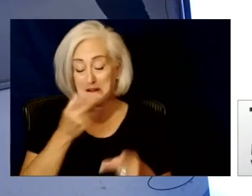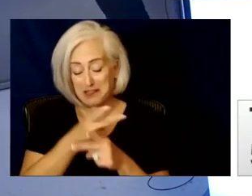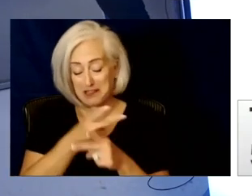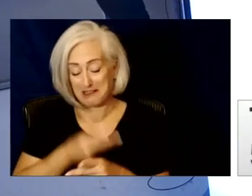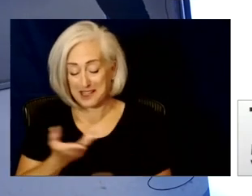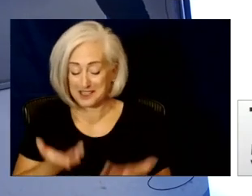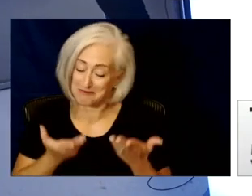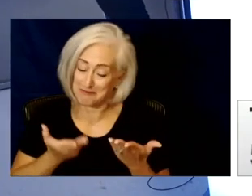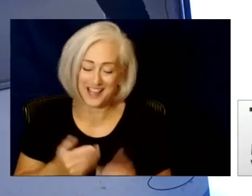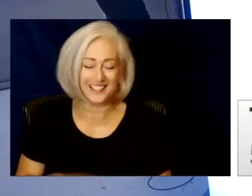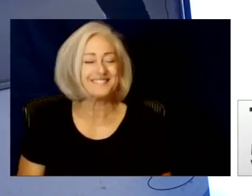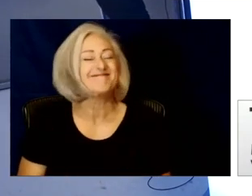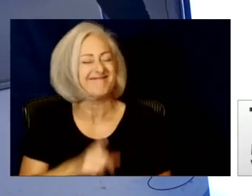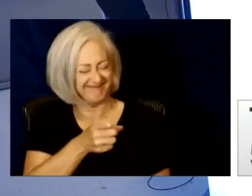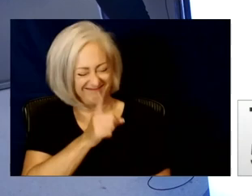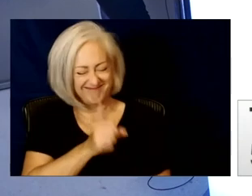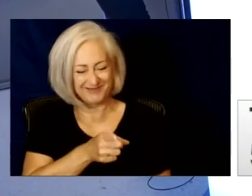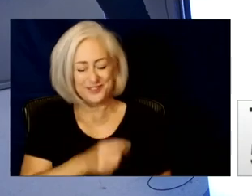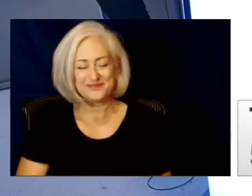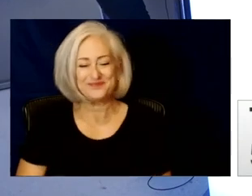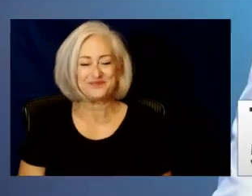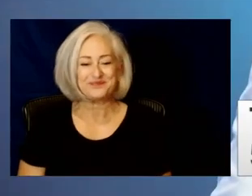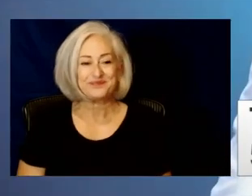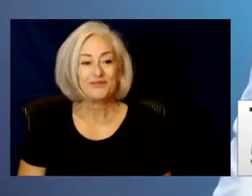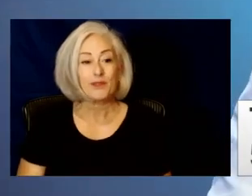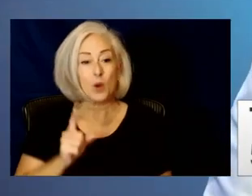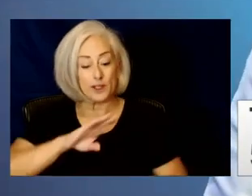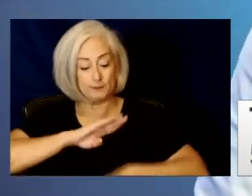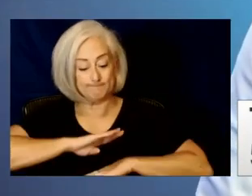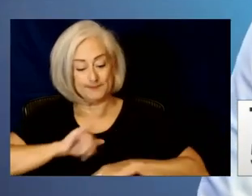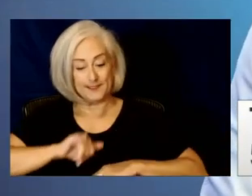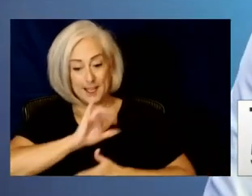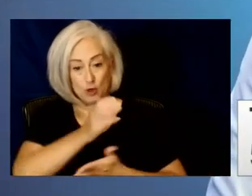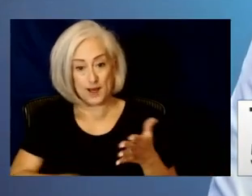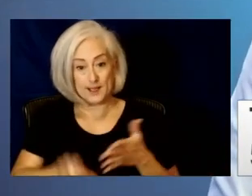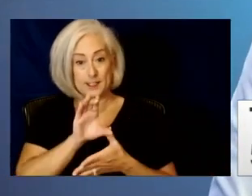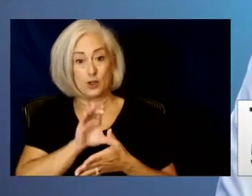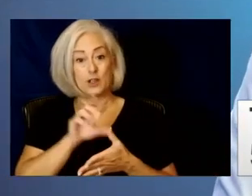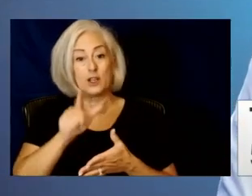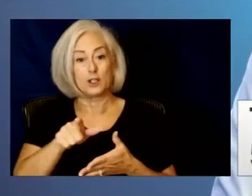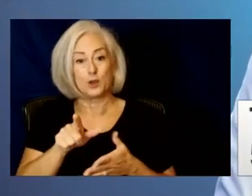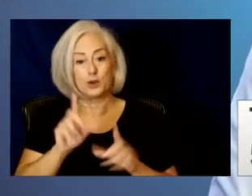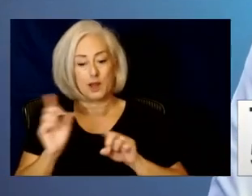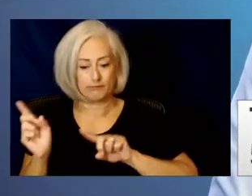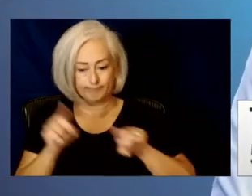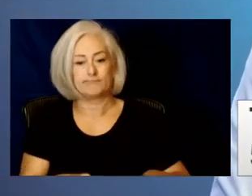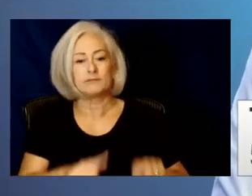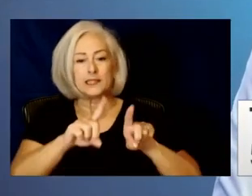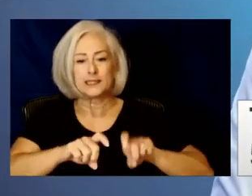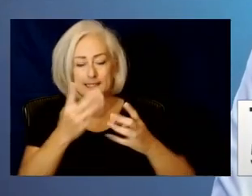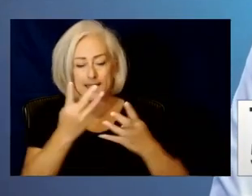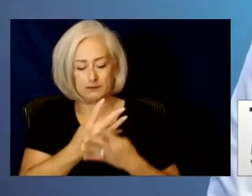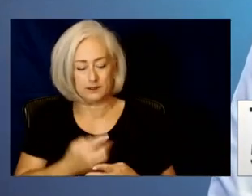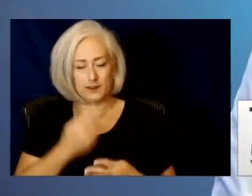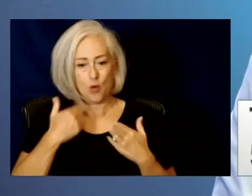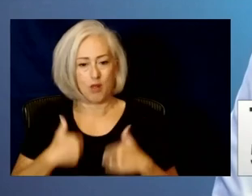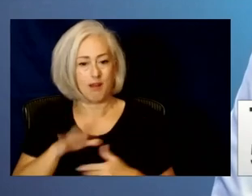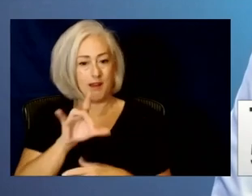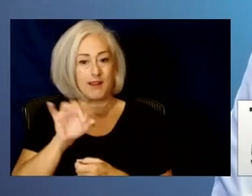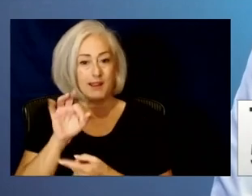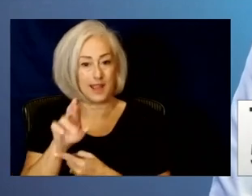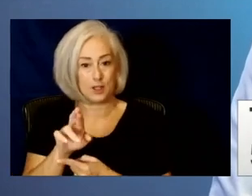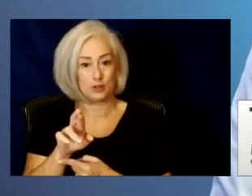Exactly. But once you meet those criteria, then you can be screened for the lung cancer screening program.